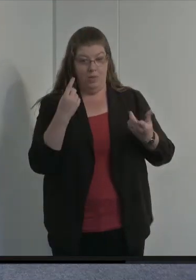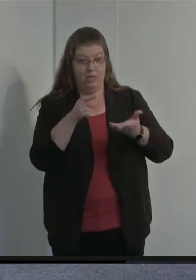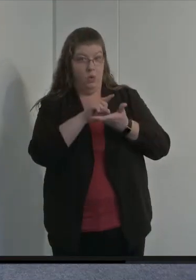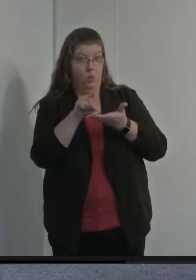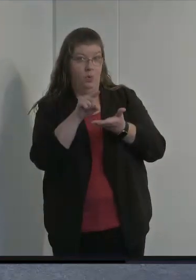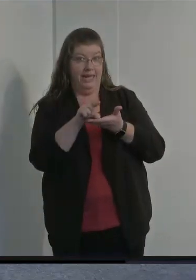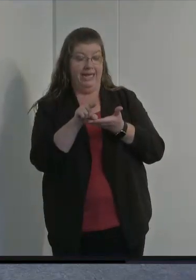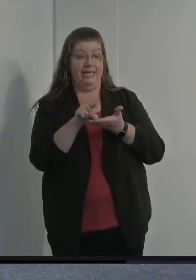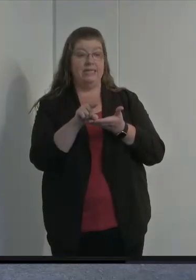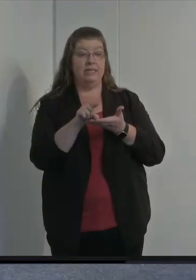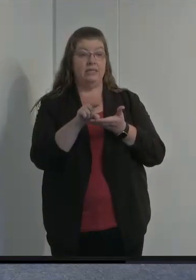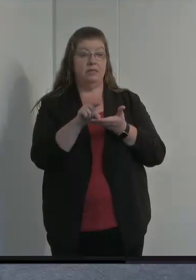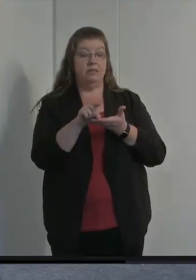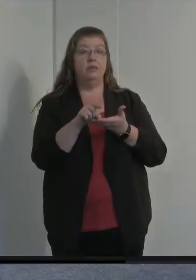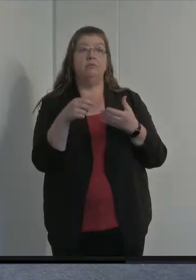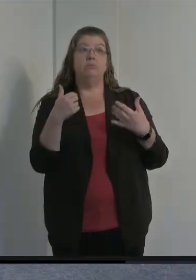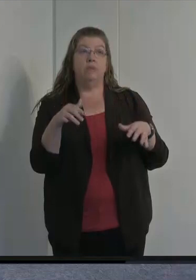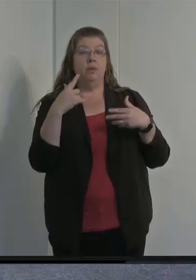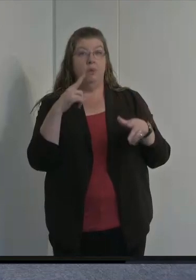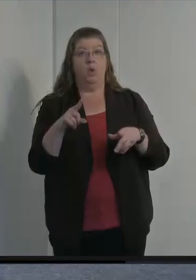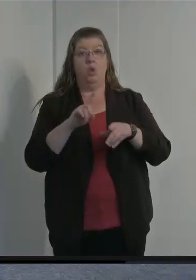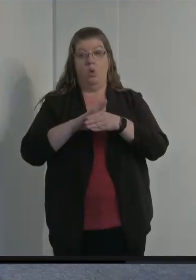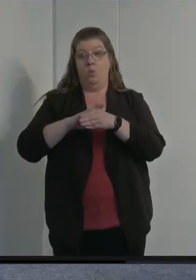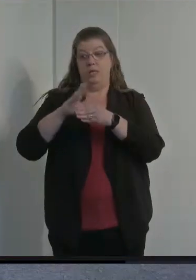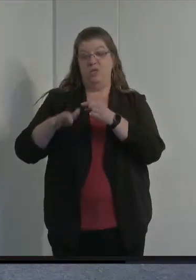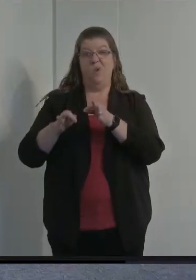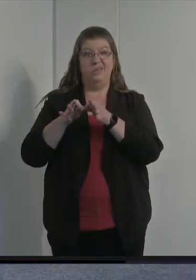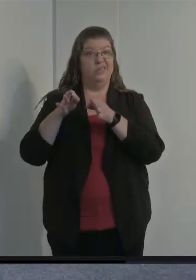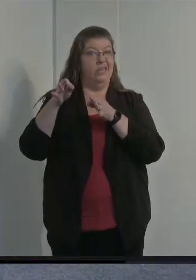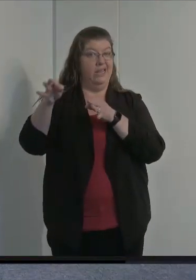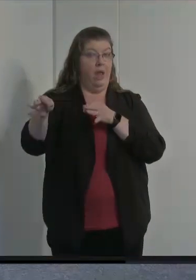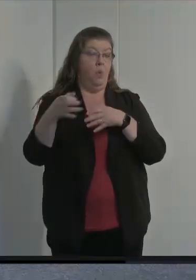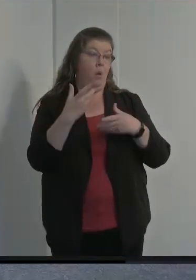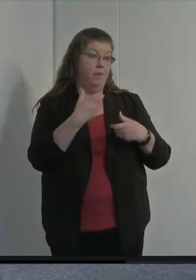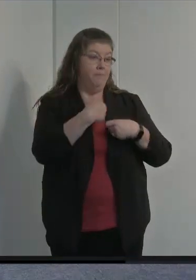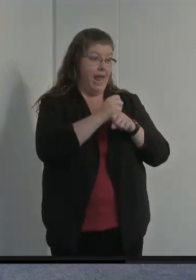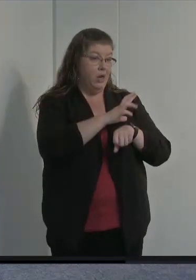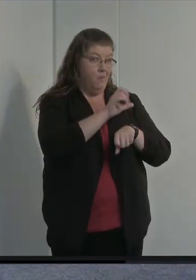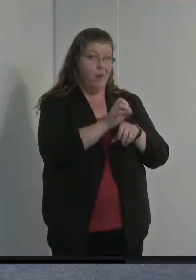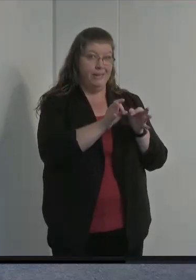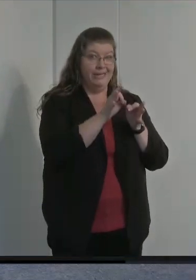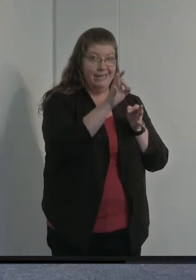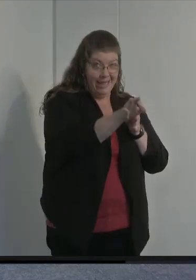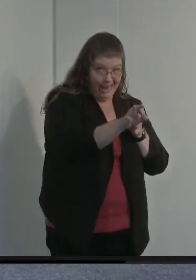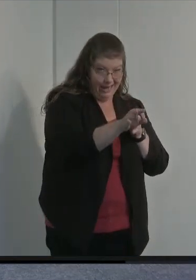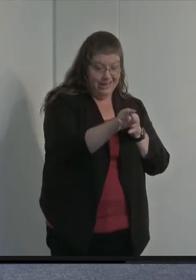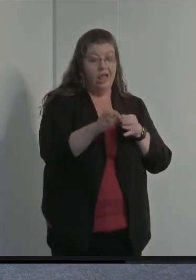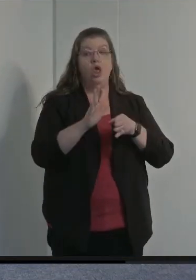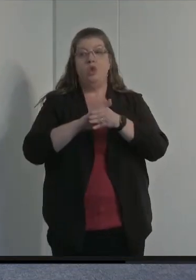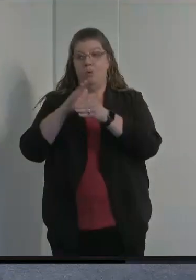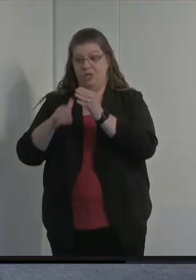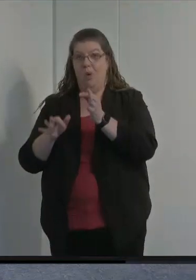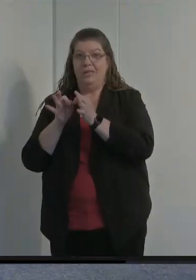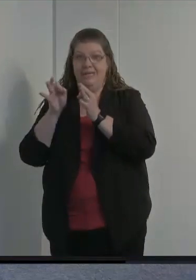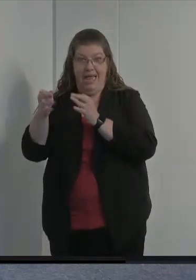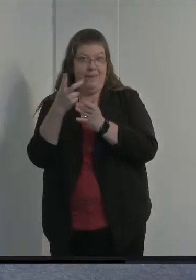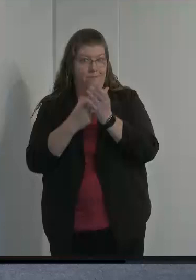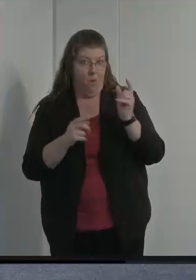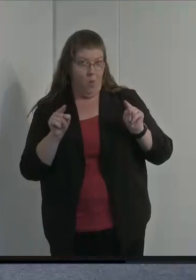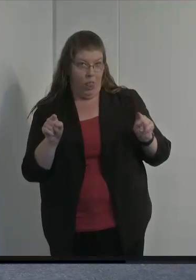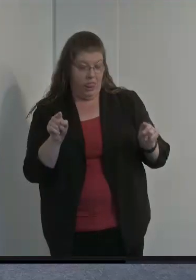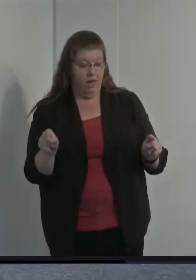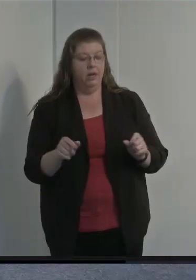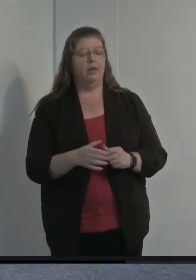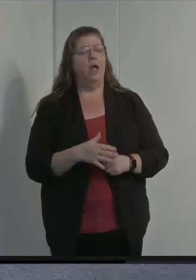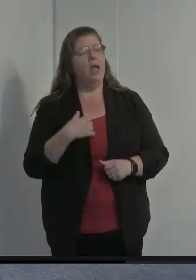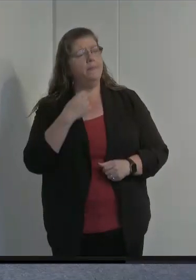weeks, there's been significant delays both in being able to schedule tests as well as in getting test results. And I'm